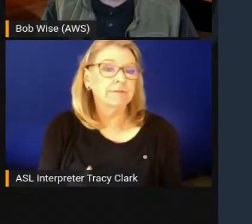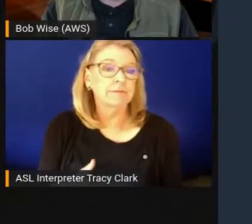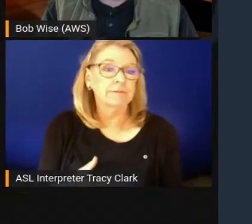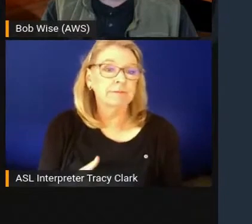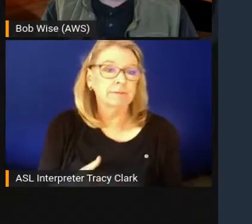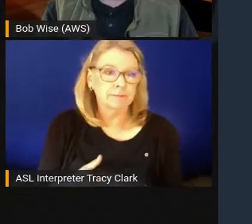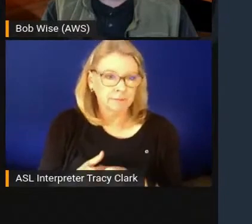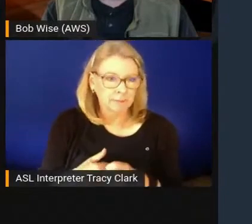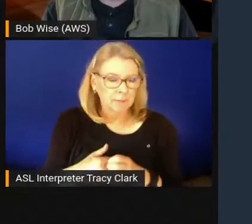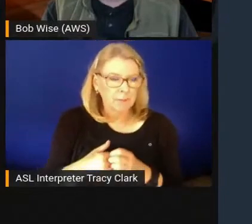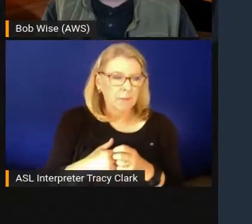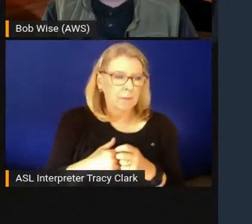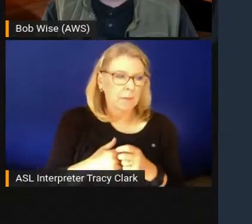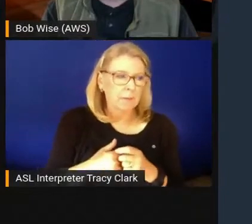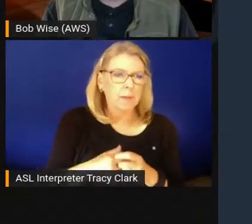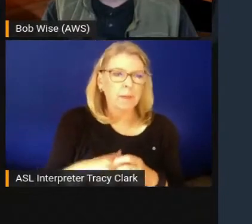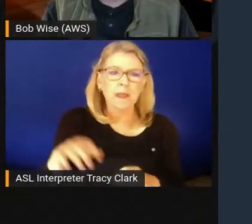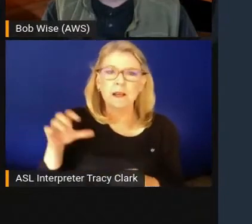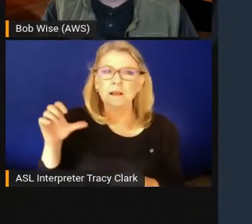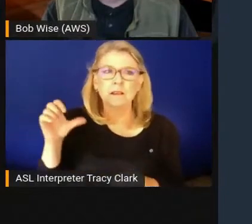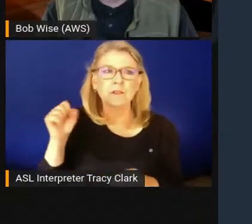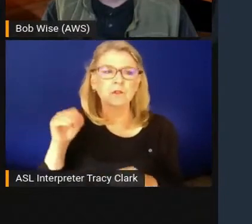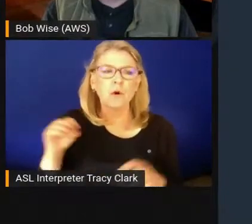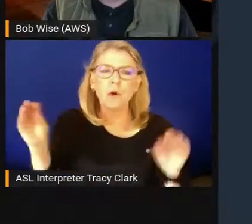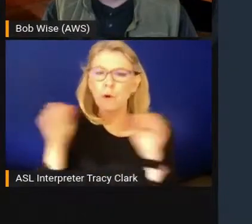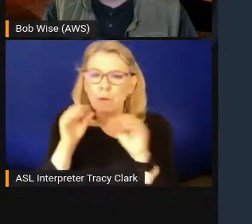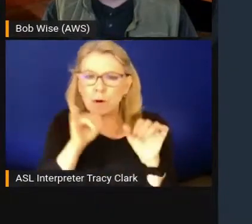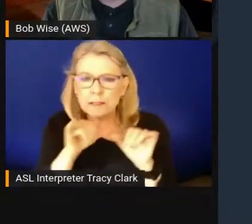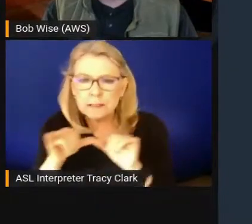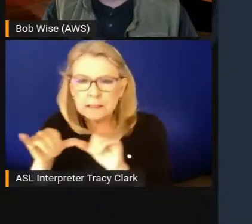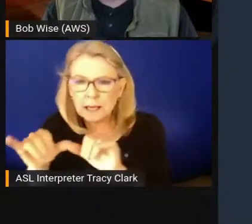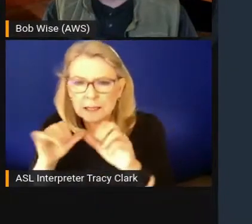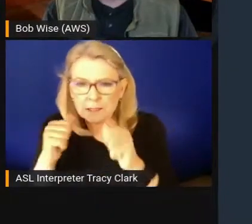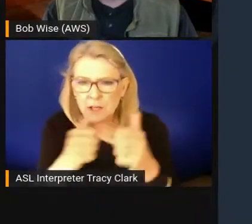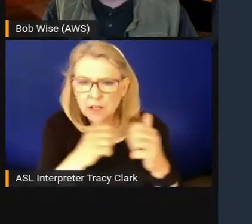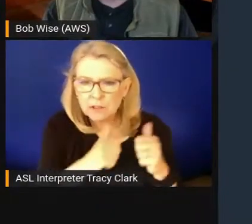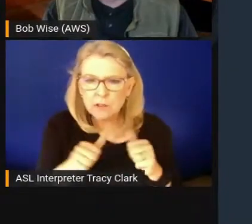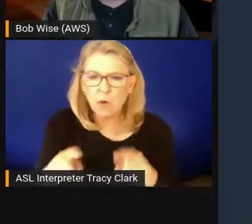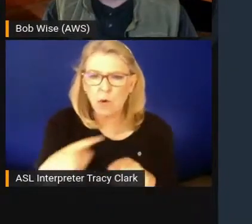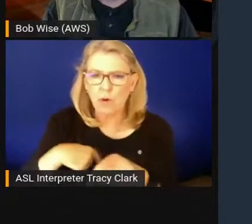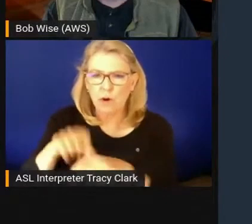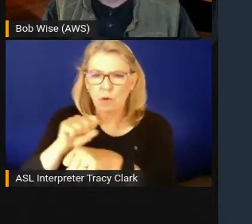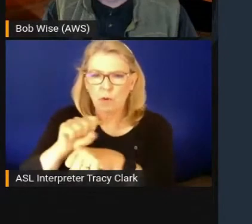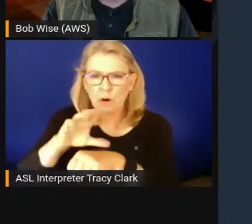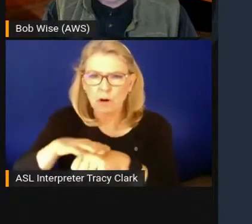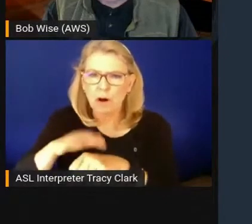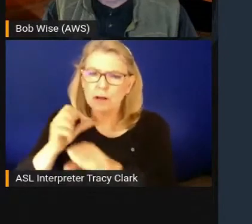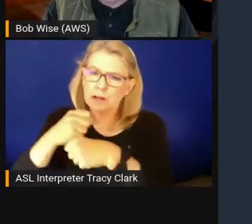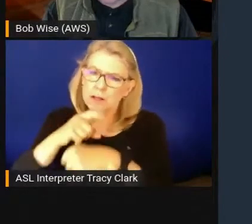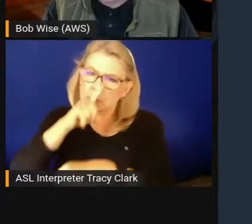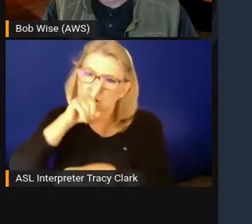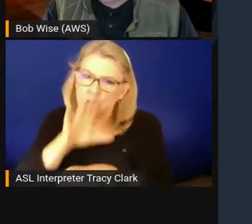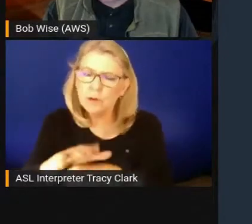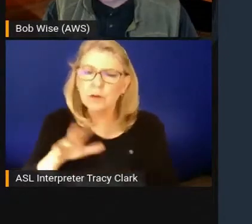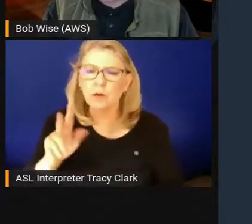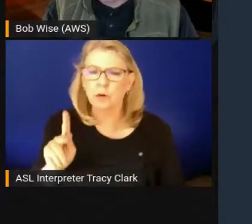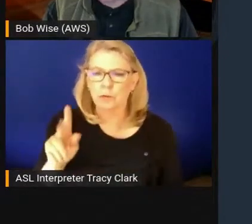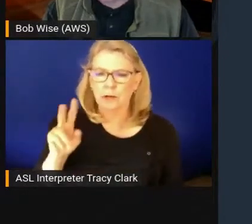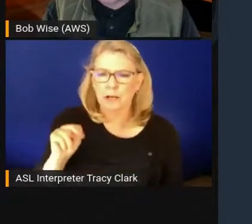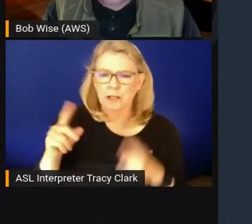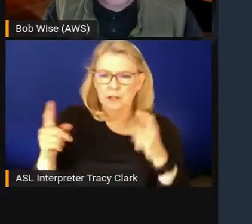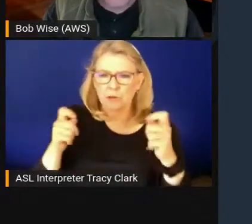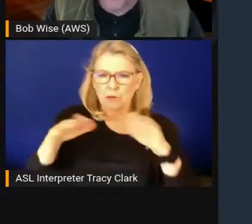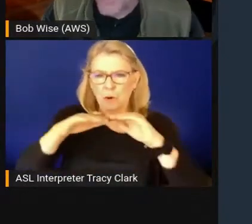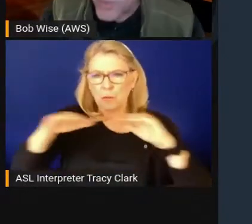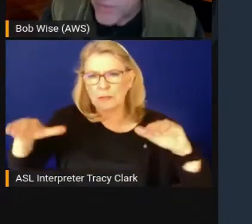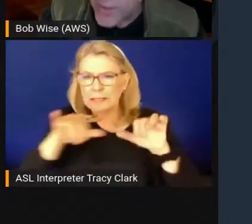So more scaling challenges here. While we work on ensuring the Kubernetes control plane scaling, of course, you also